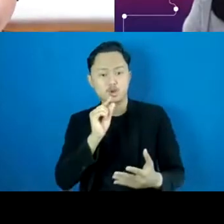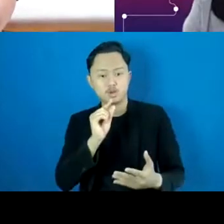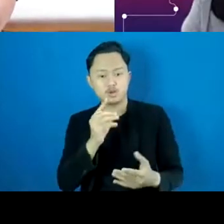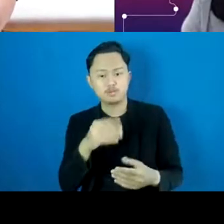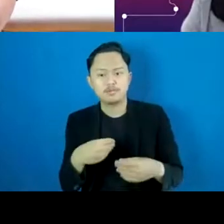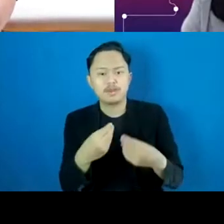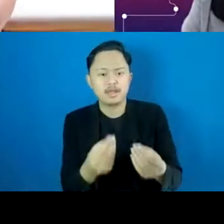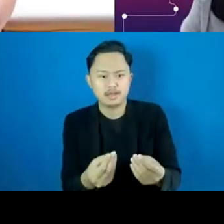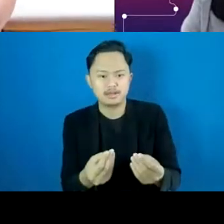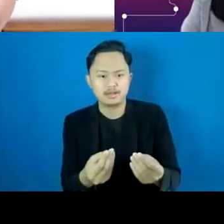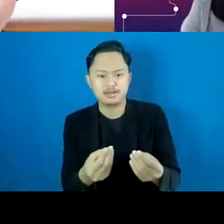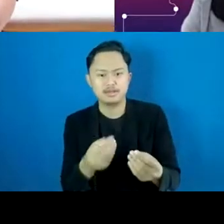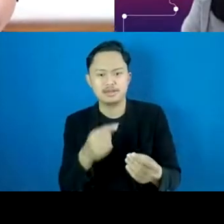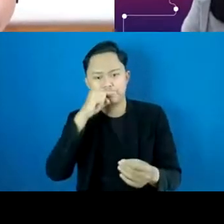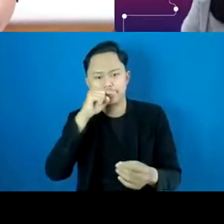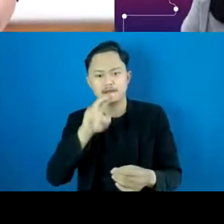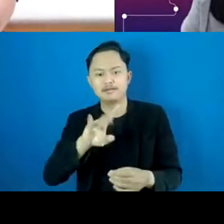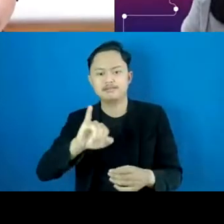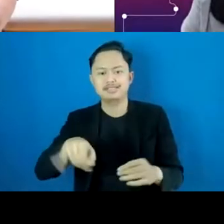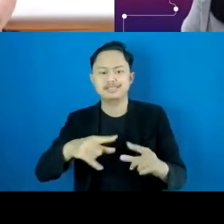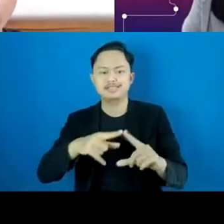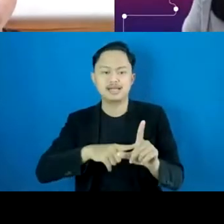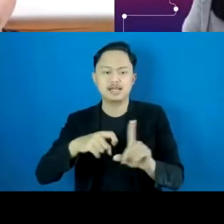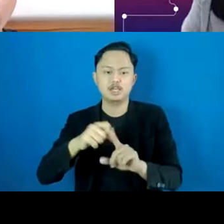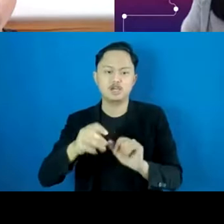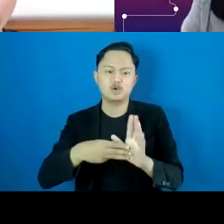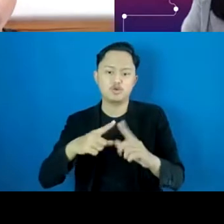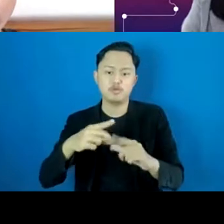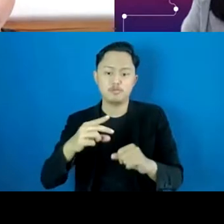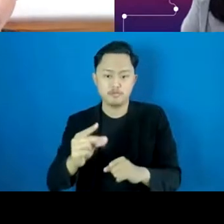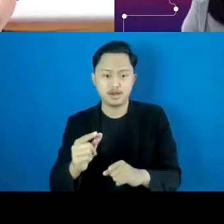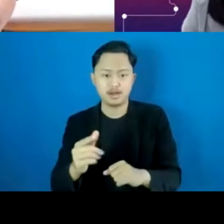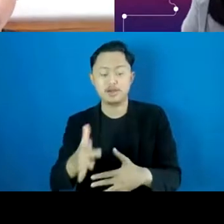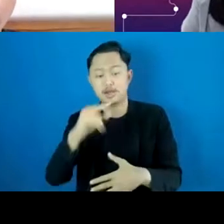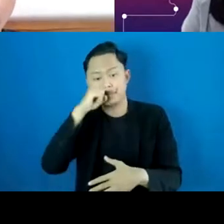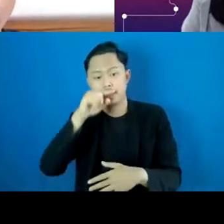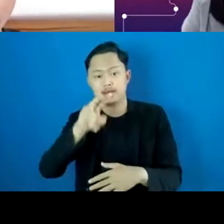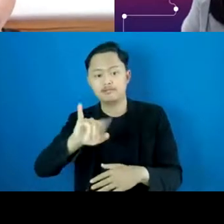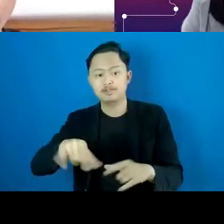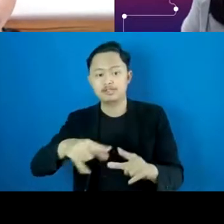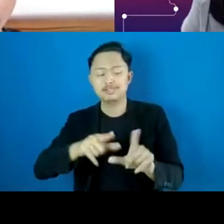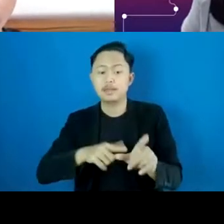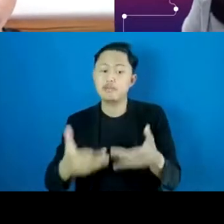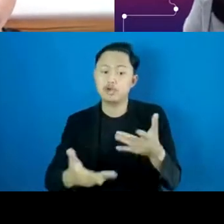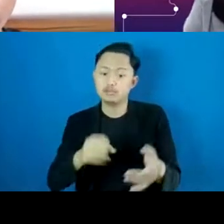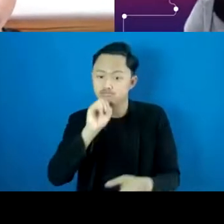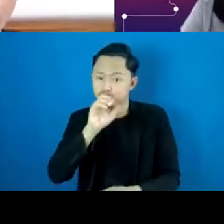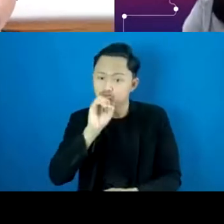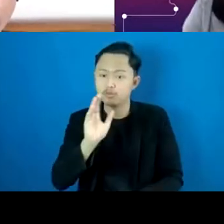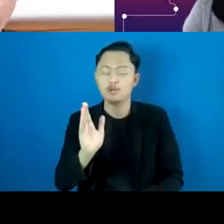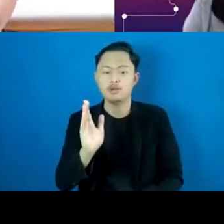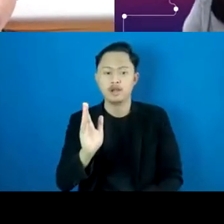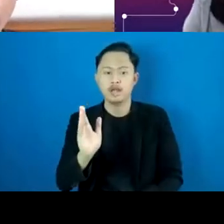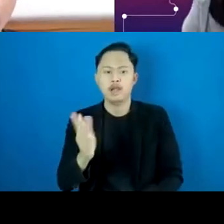Mr. Vijay Kumar in the chat box, but it appears that Mr. Vijay has already answered them through the chat box. Probably I can